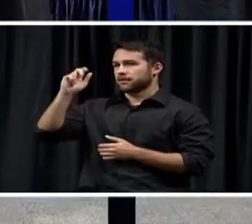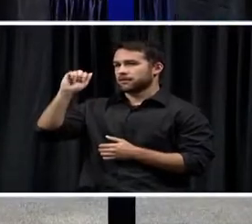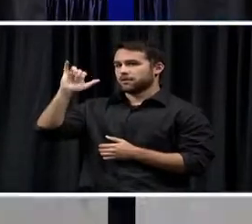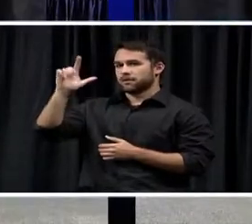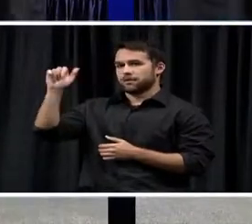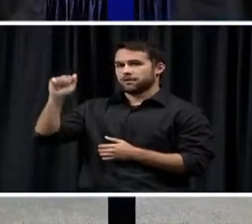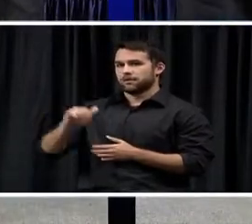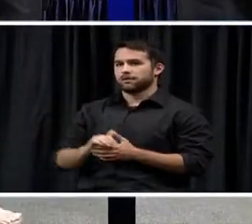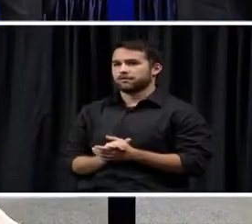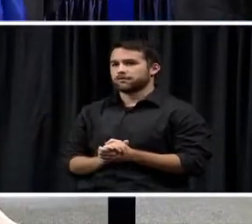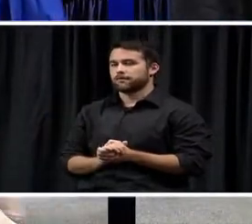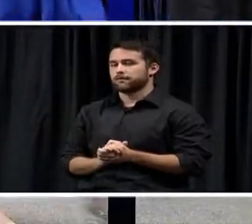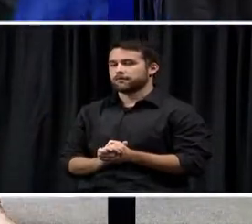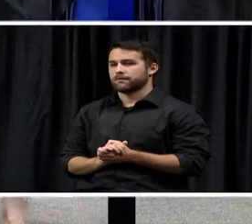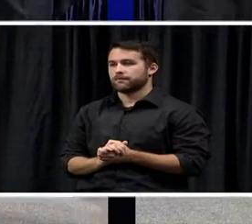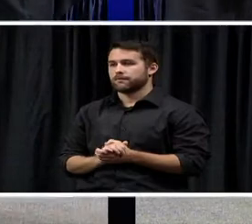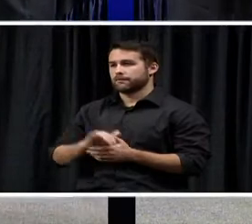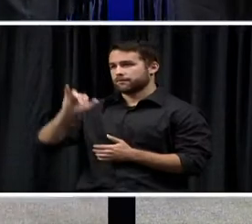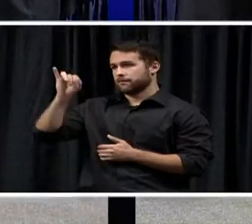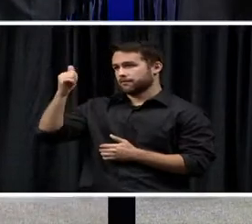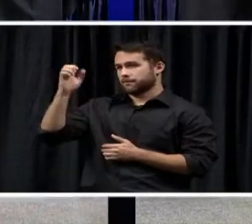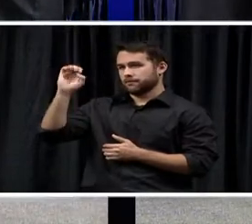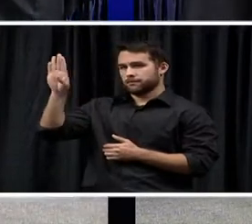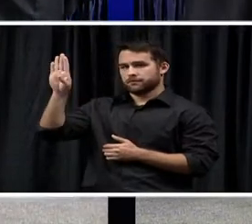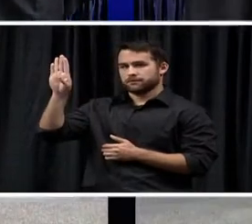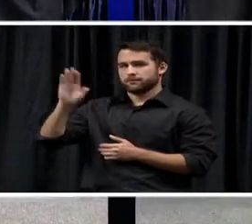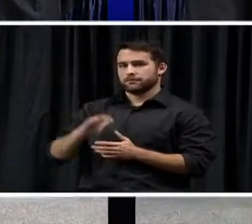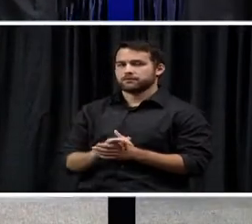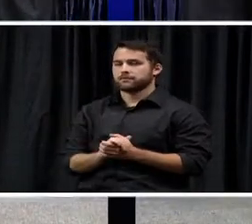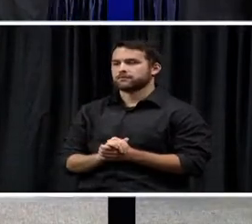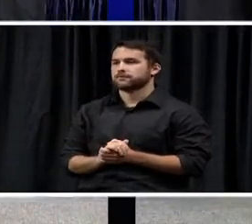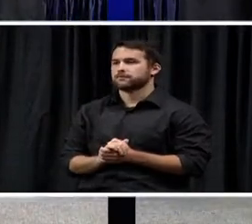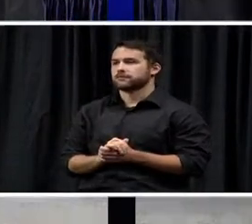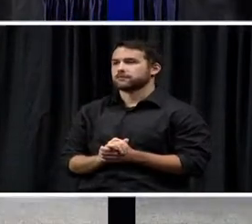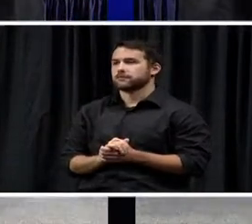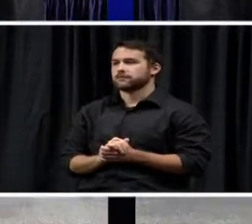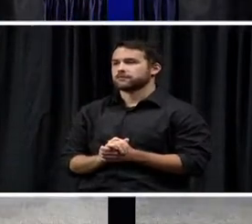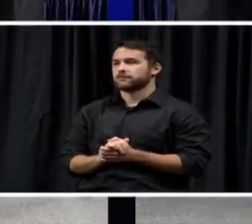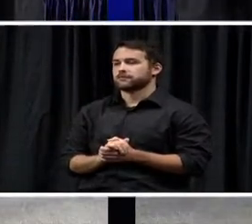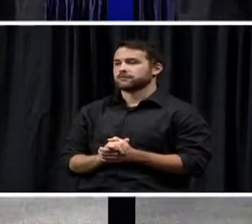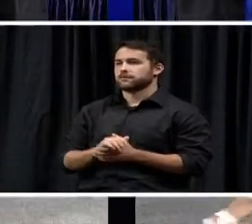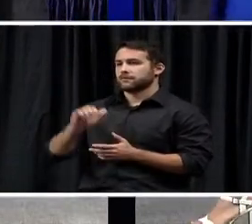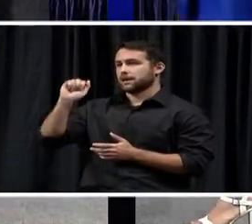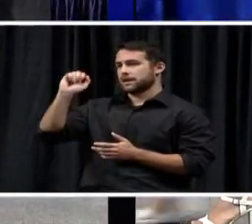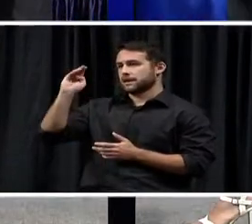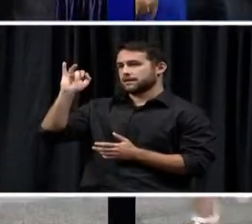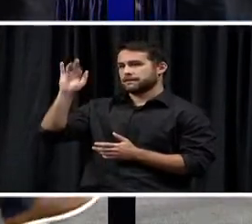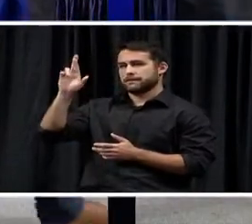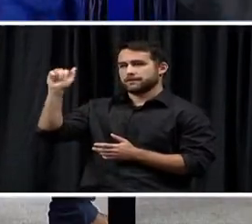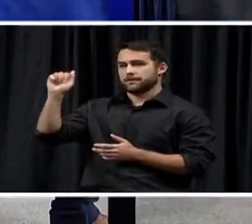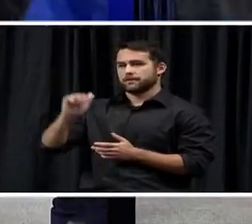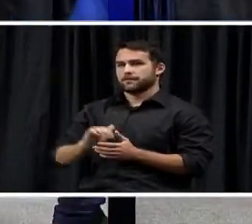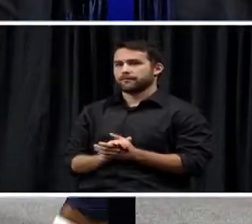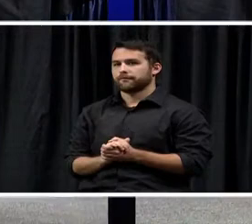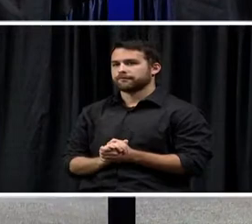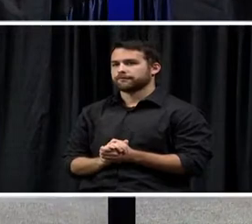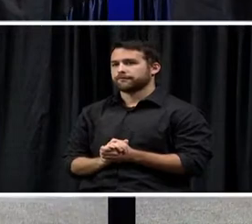Marie Taylor. Jacob Warren Tipton. Amira Lynn Thompson.